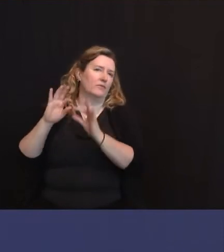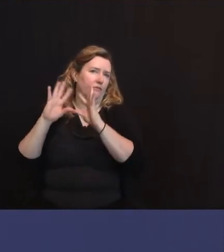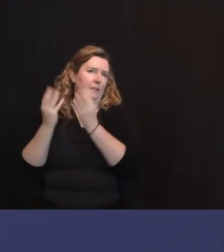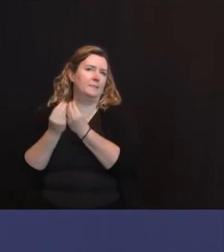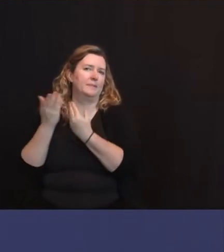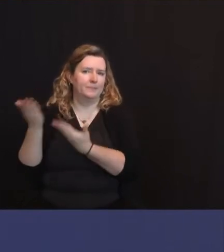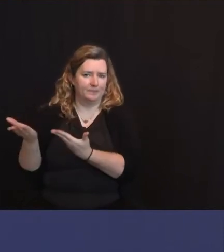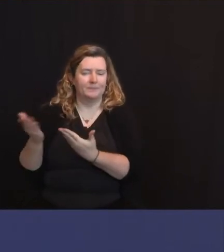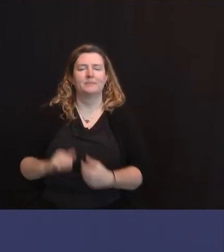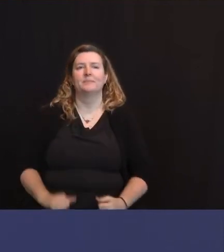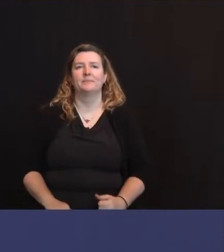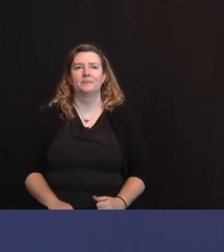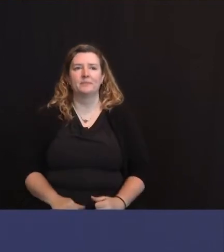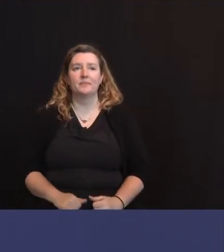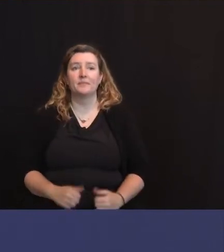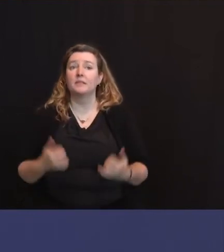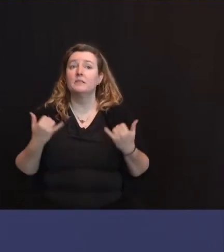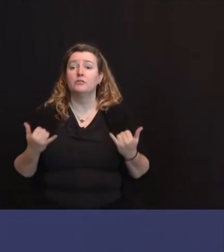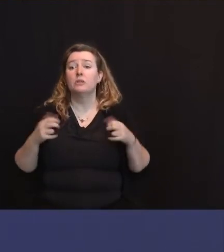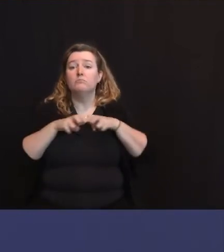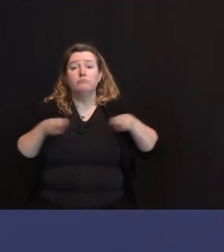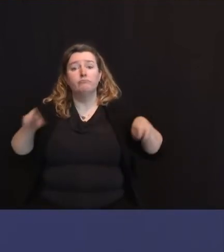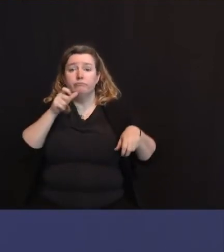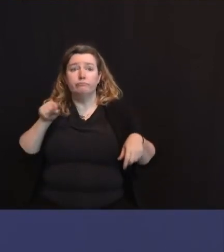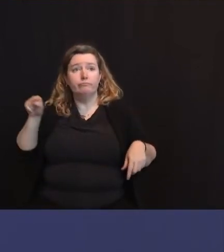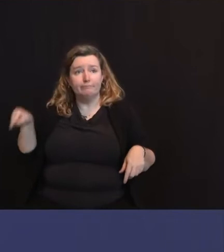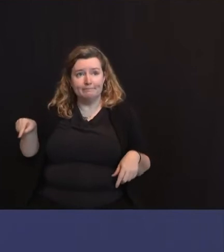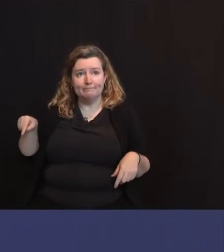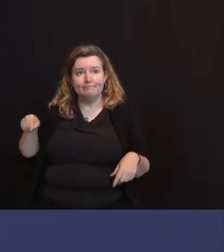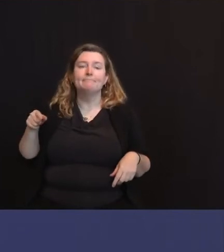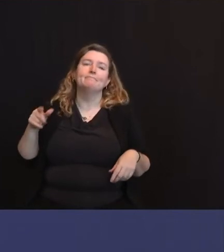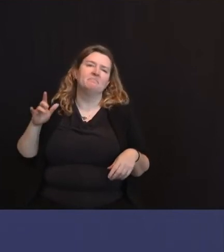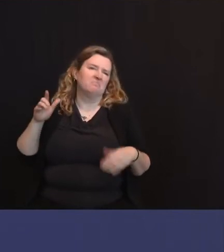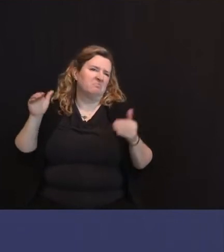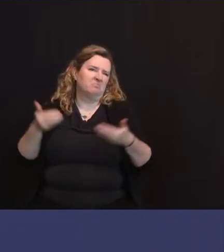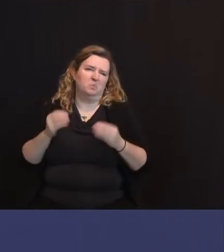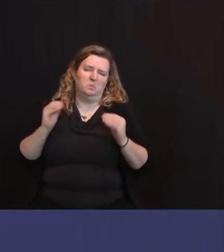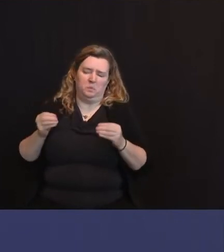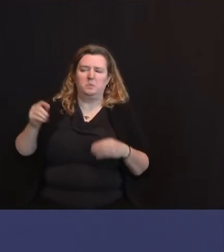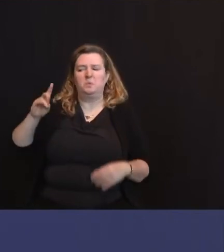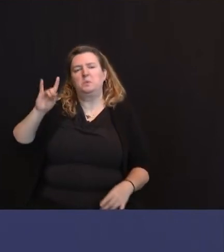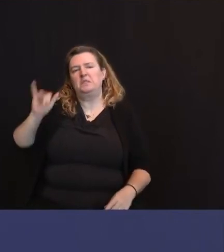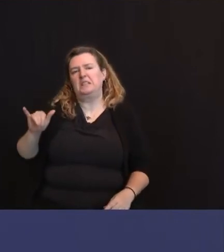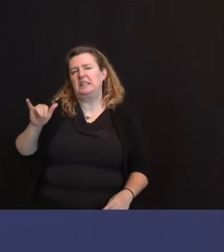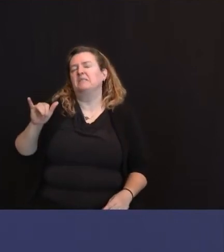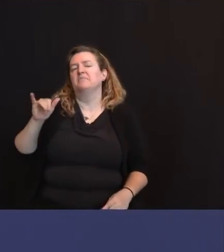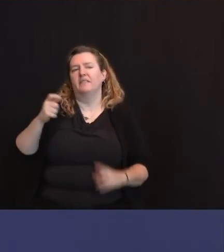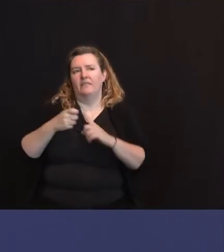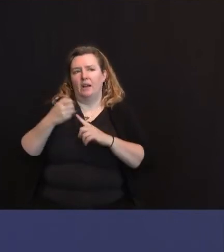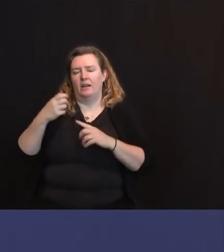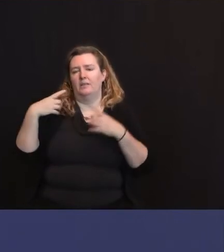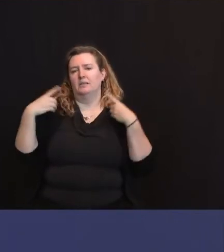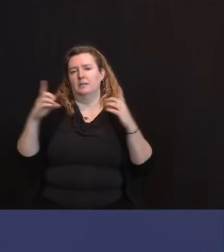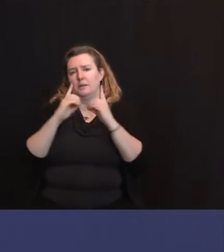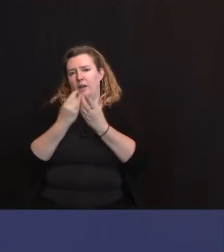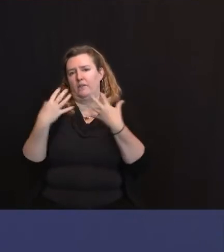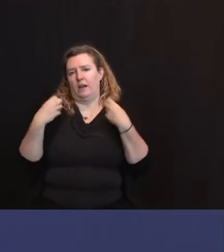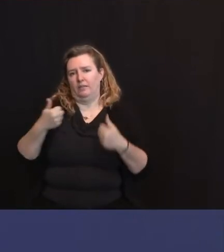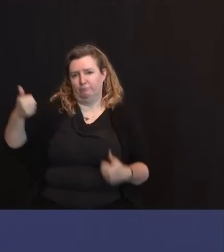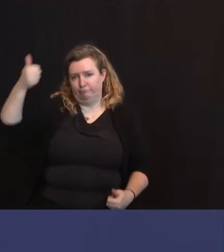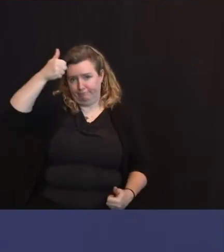the Commissioner of the Department of Health, Judy Persicelli. To her right, another familiar face, the Department of Health's Communicable Disease Service